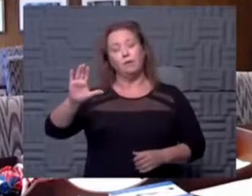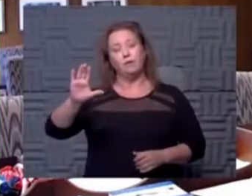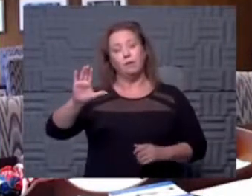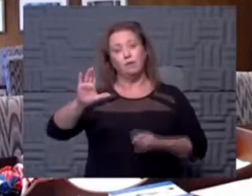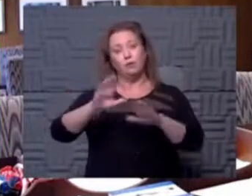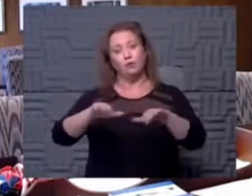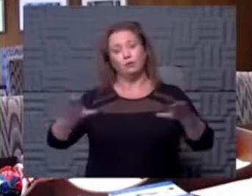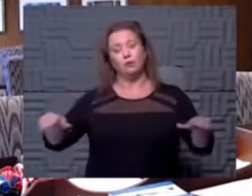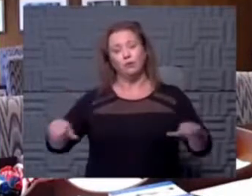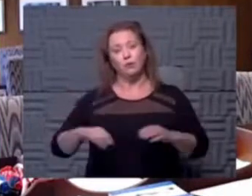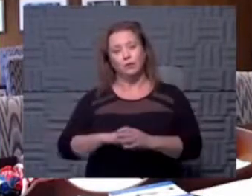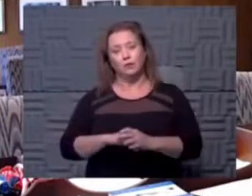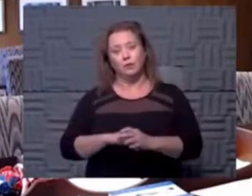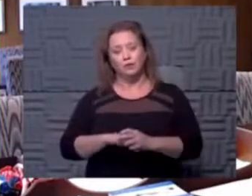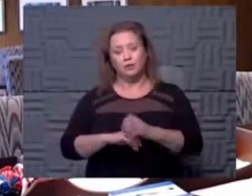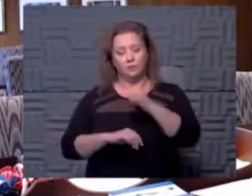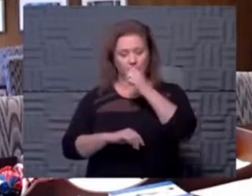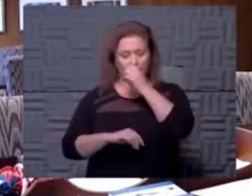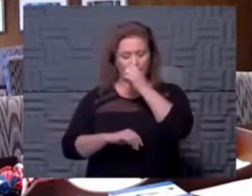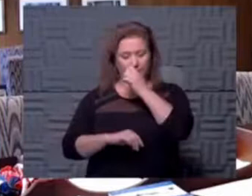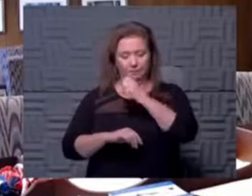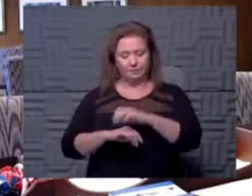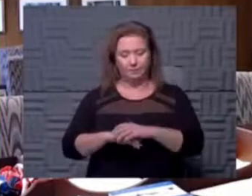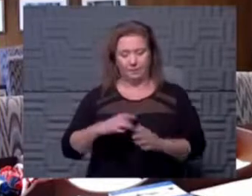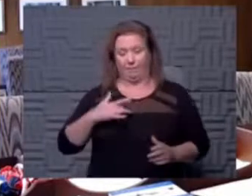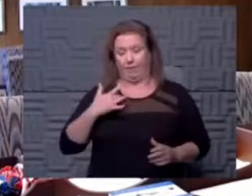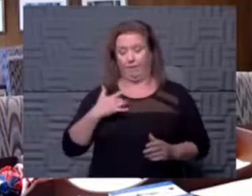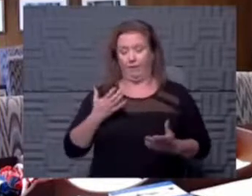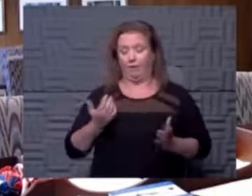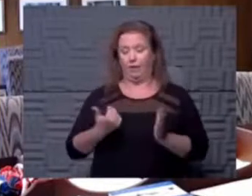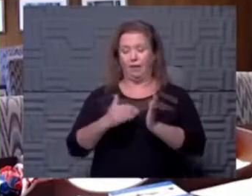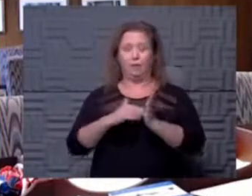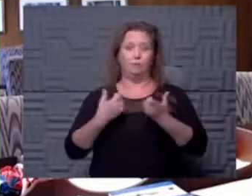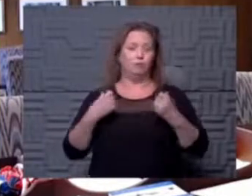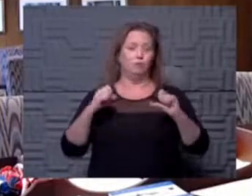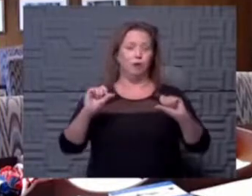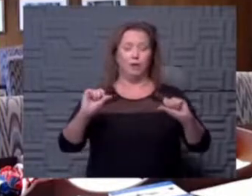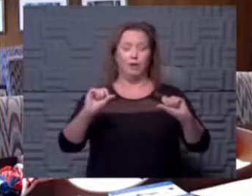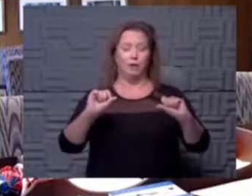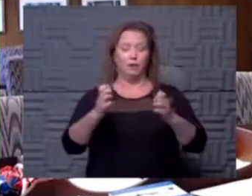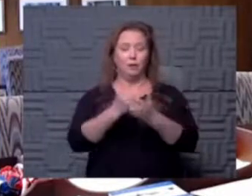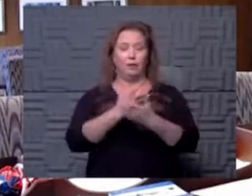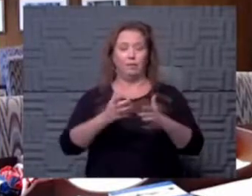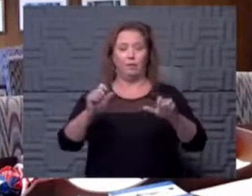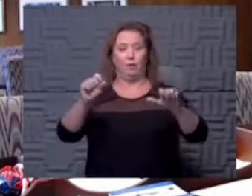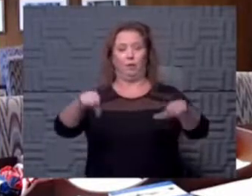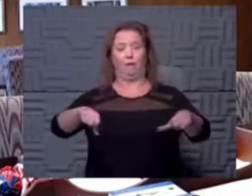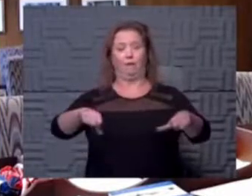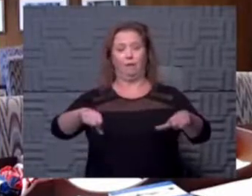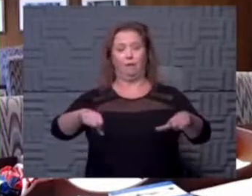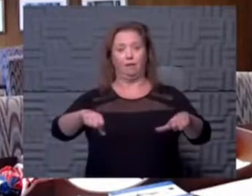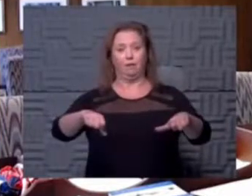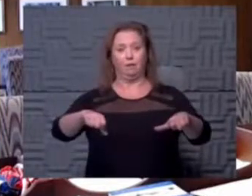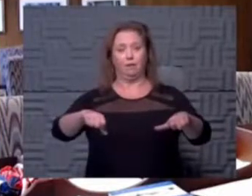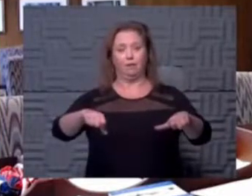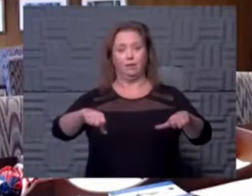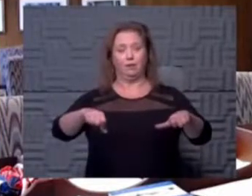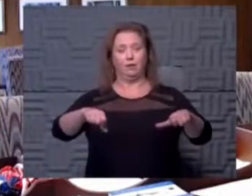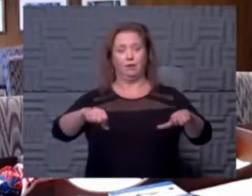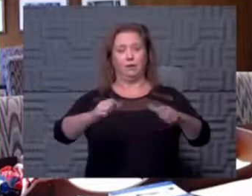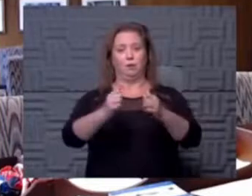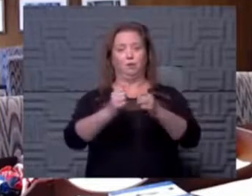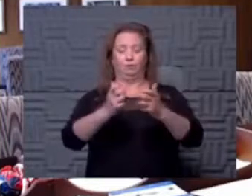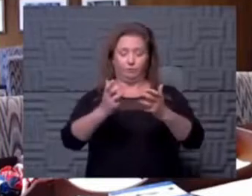their children. And so if they feel that way, again, we're going to try to do everything we can accommodate with